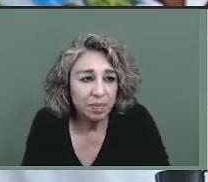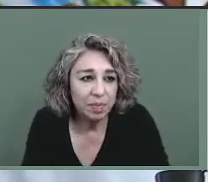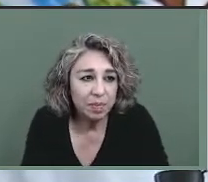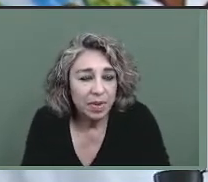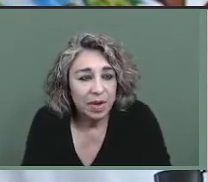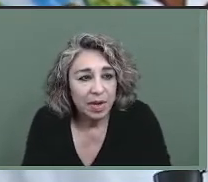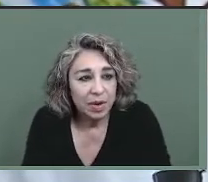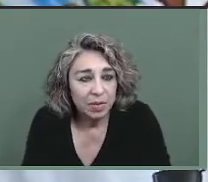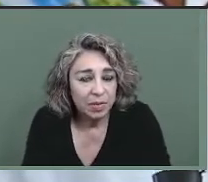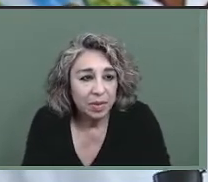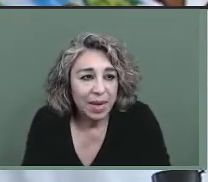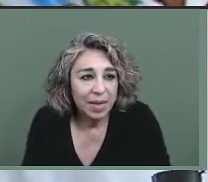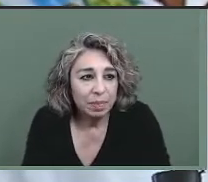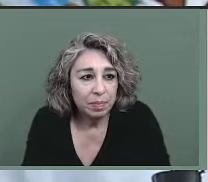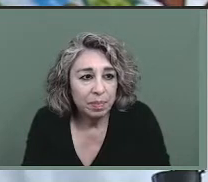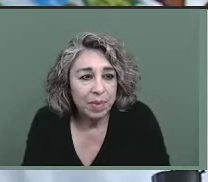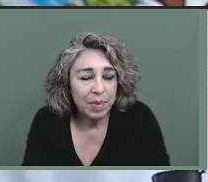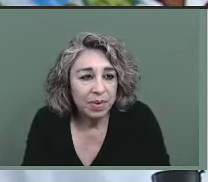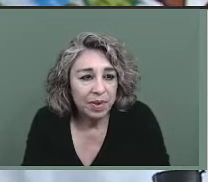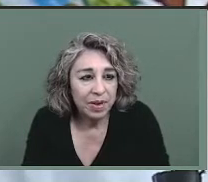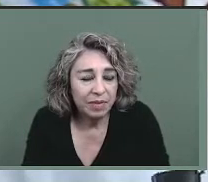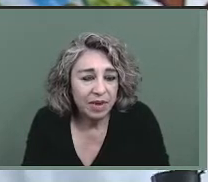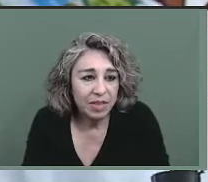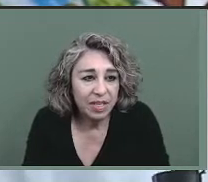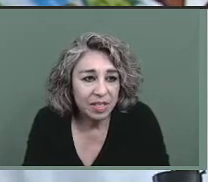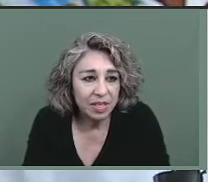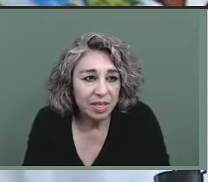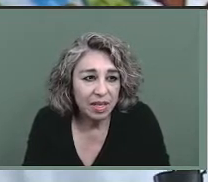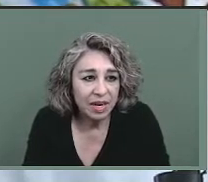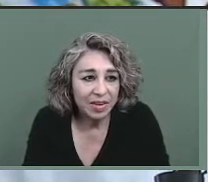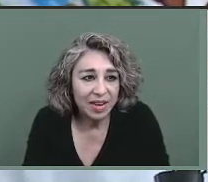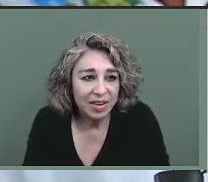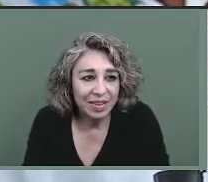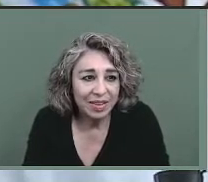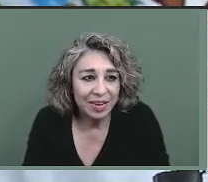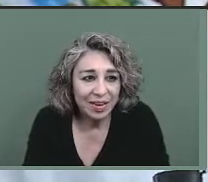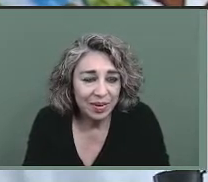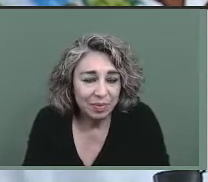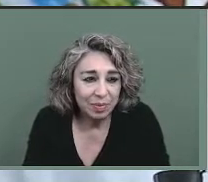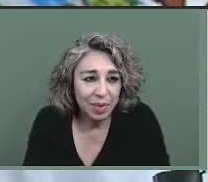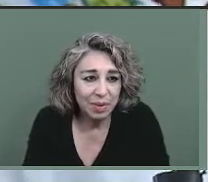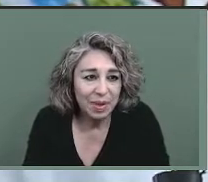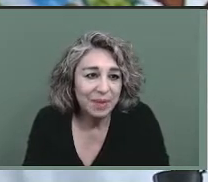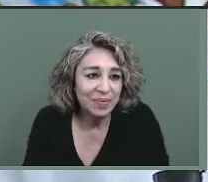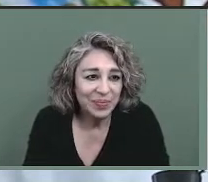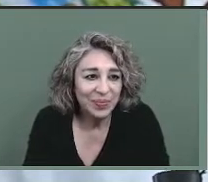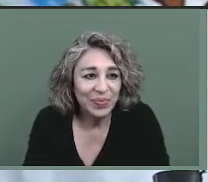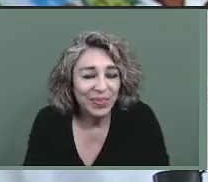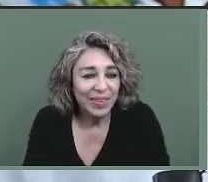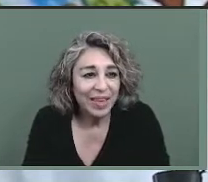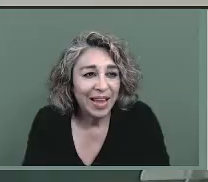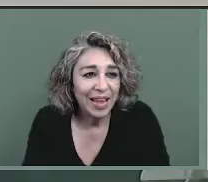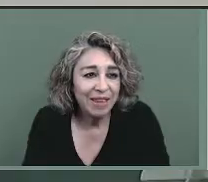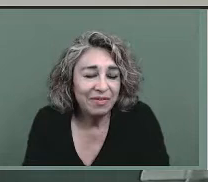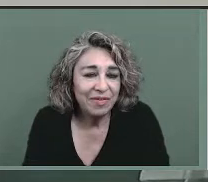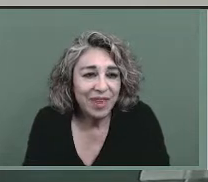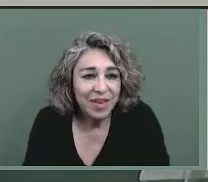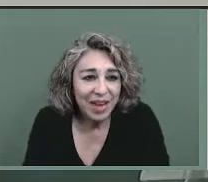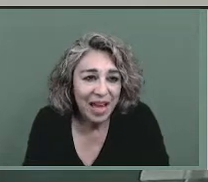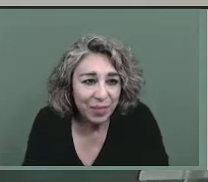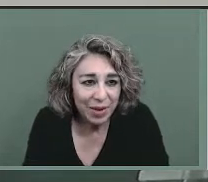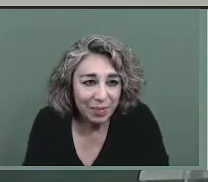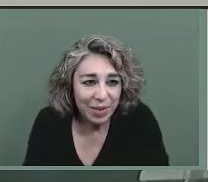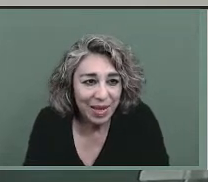accompanied by people of all this area of Puebla. And I'm